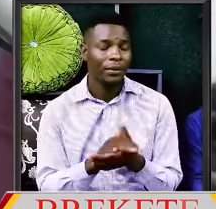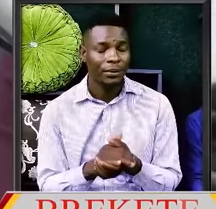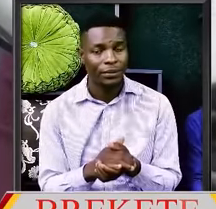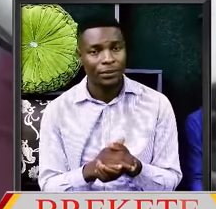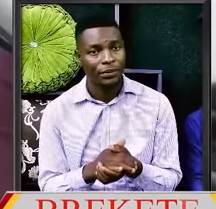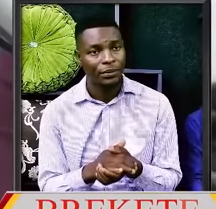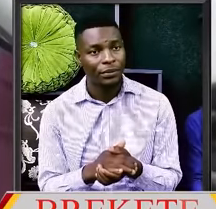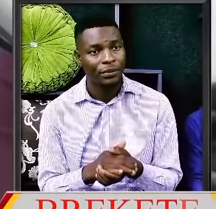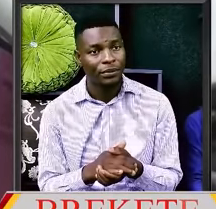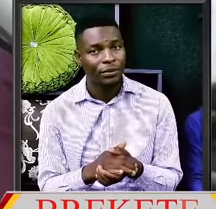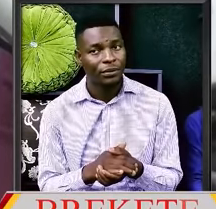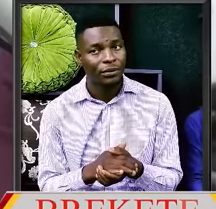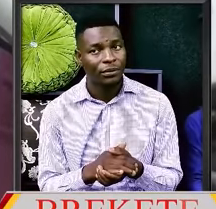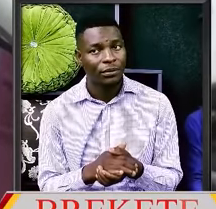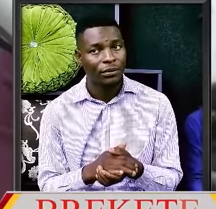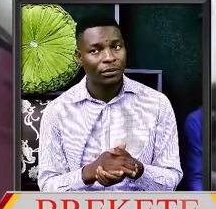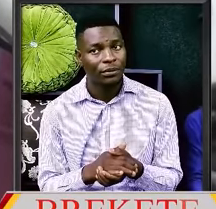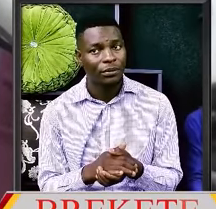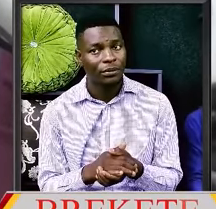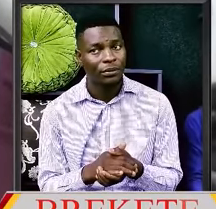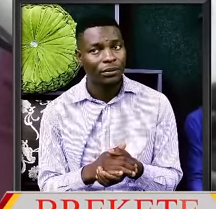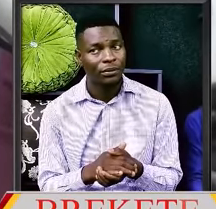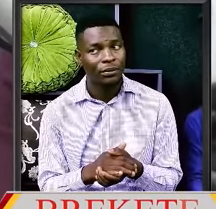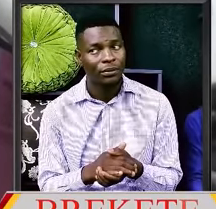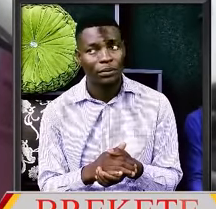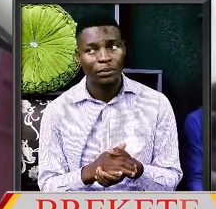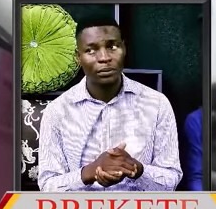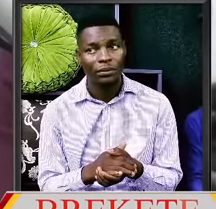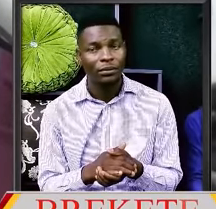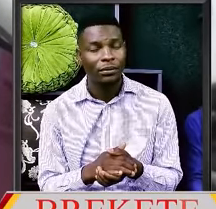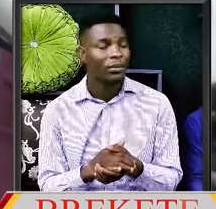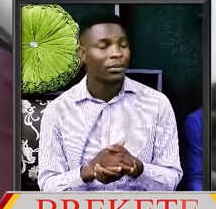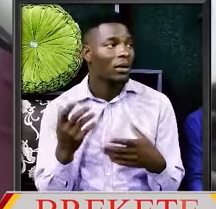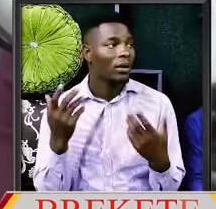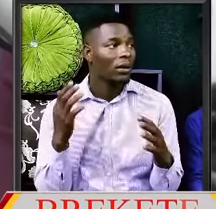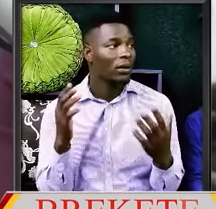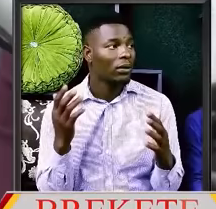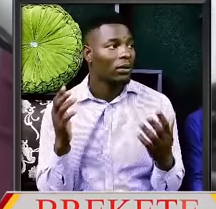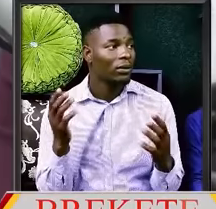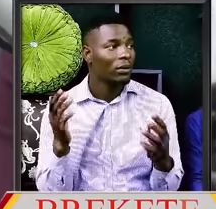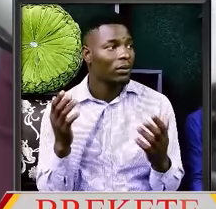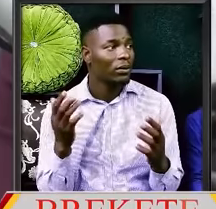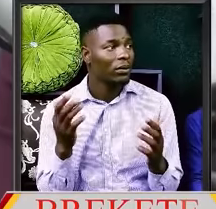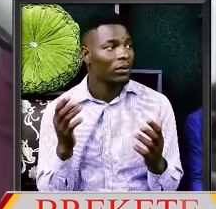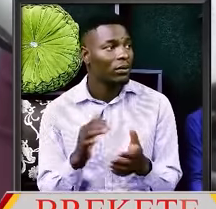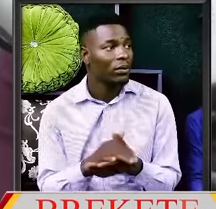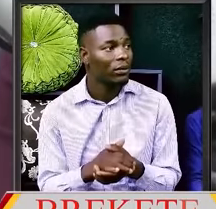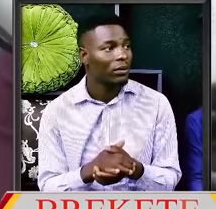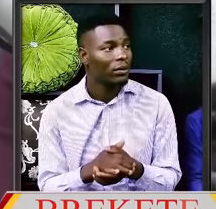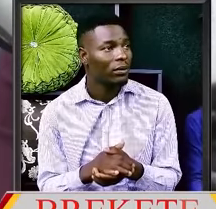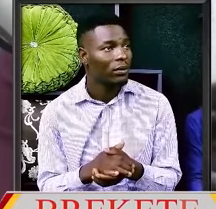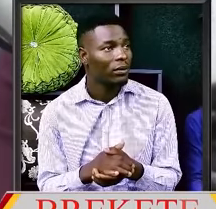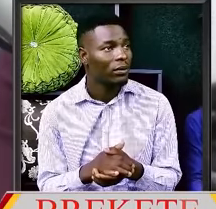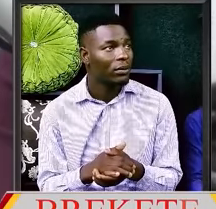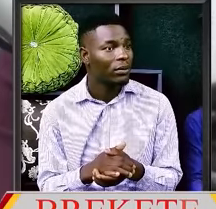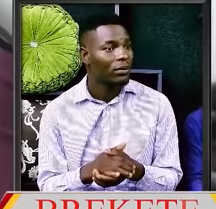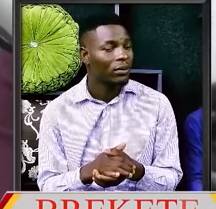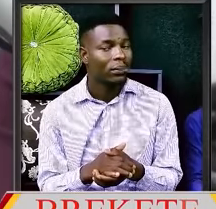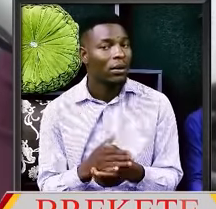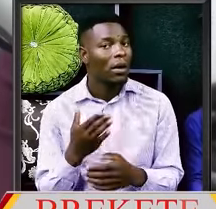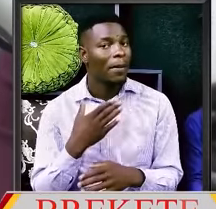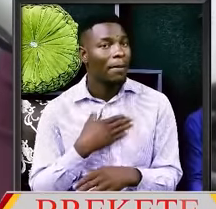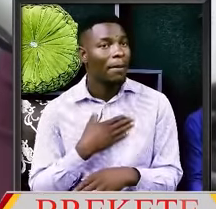no. Hi, hi, ende, lende. No, no, no, no. My